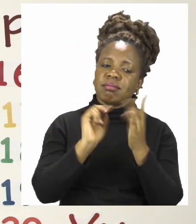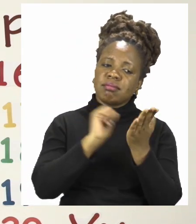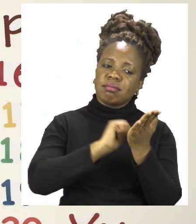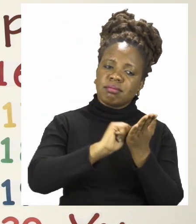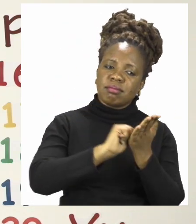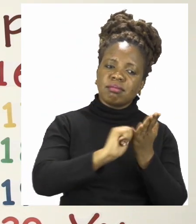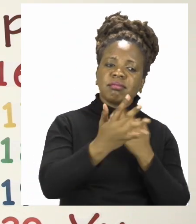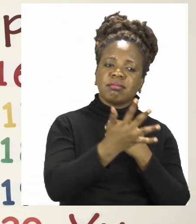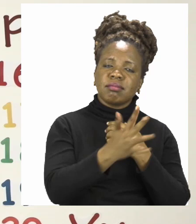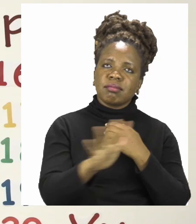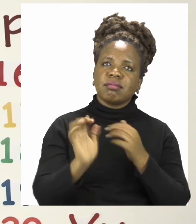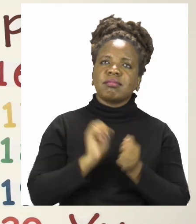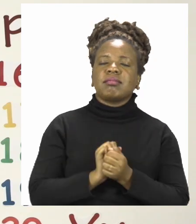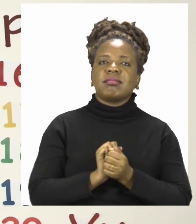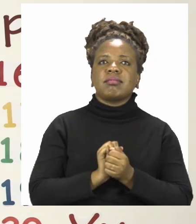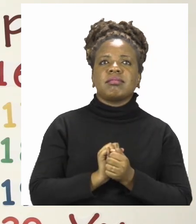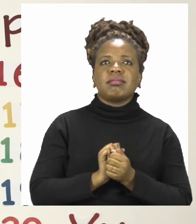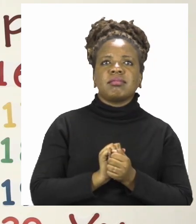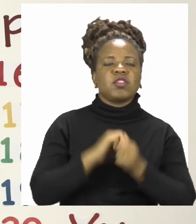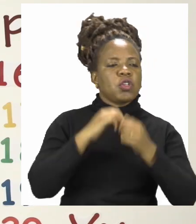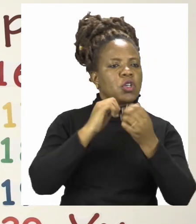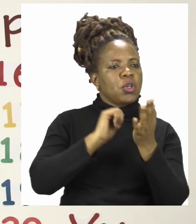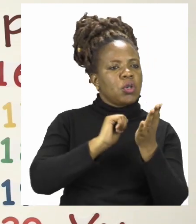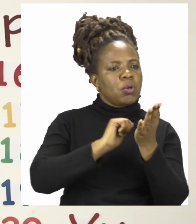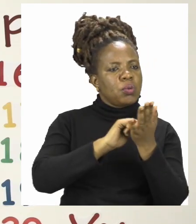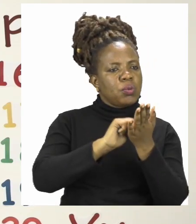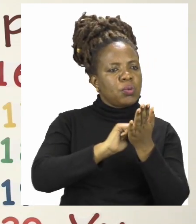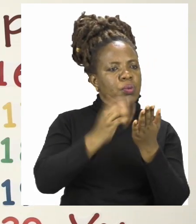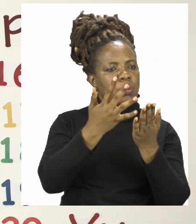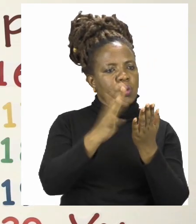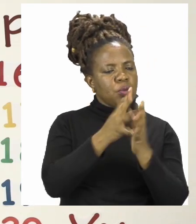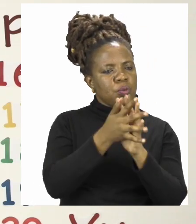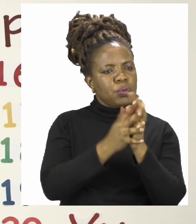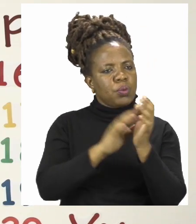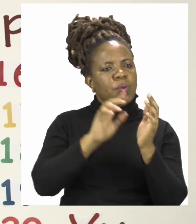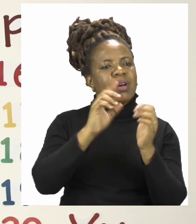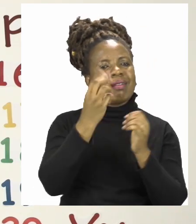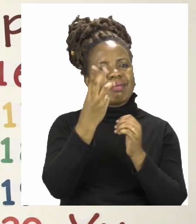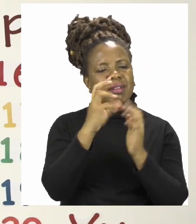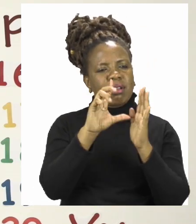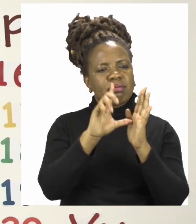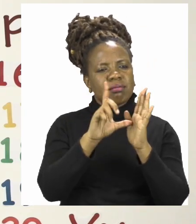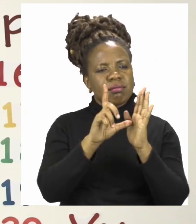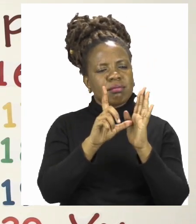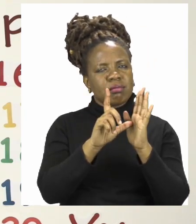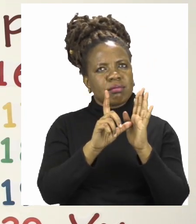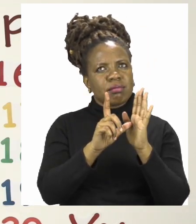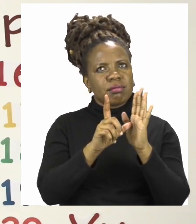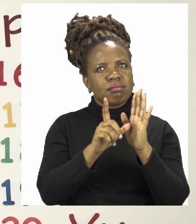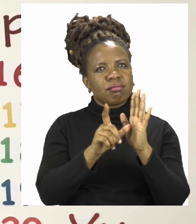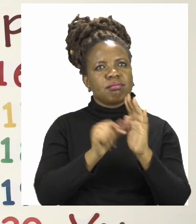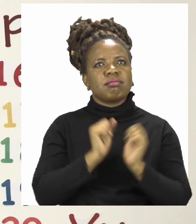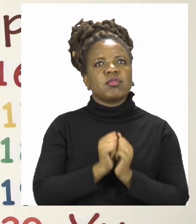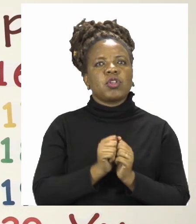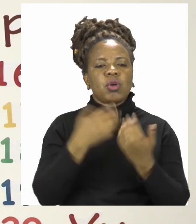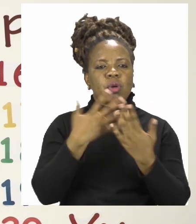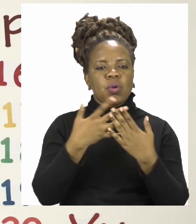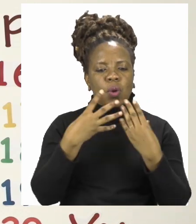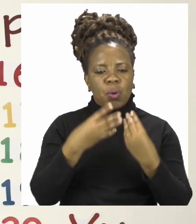water. Just make sure that you wash your hands for 30 seconds. Make sure your hands are dry before you touch anything